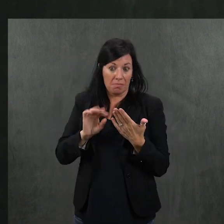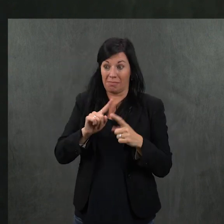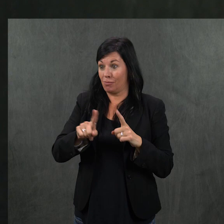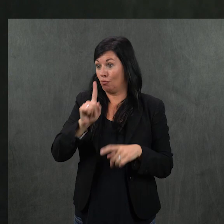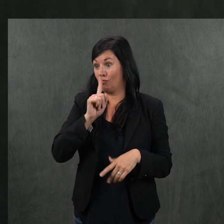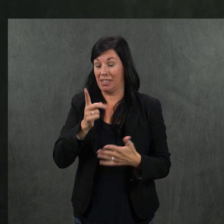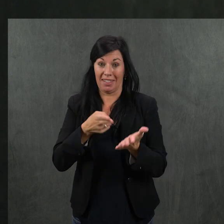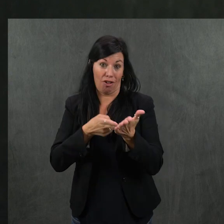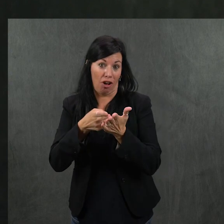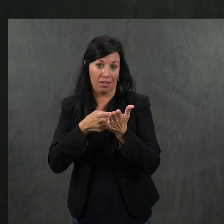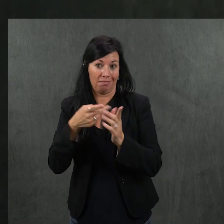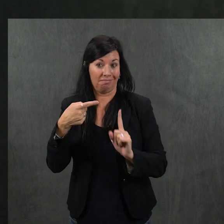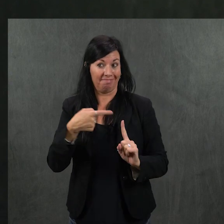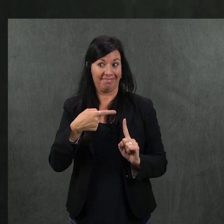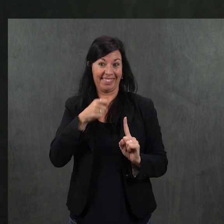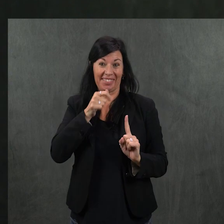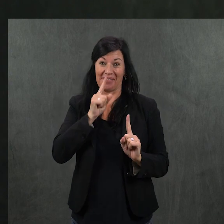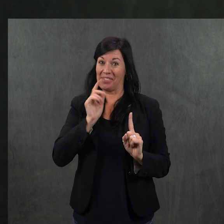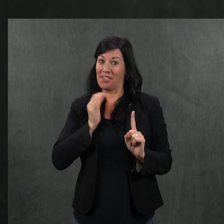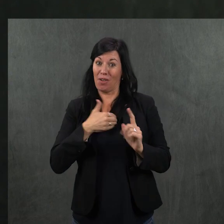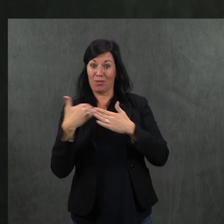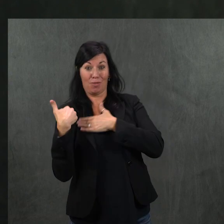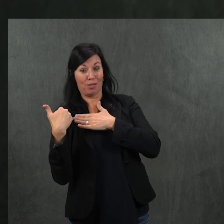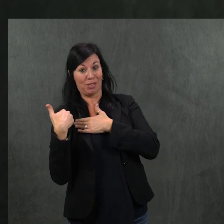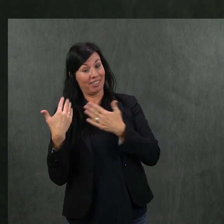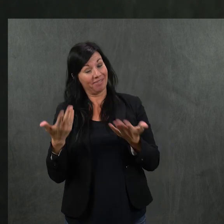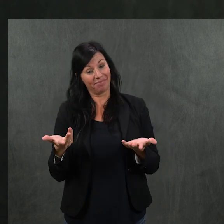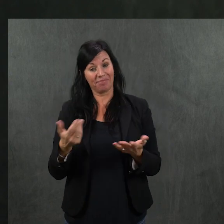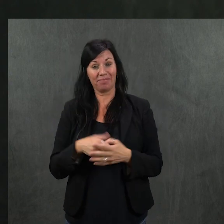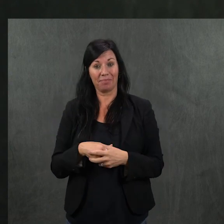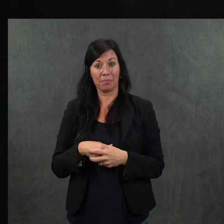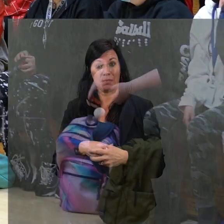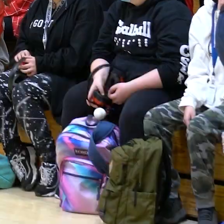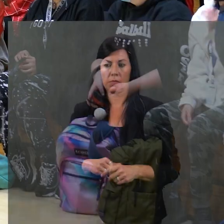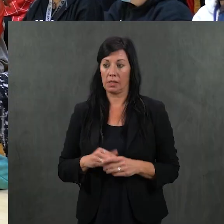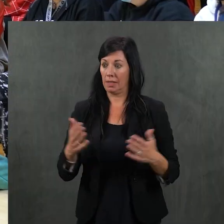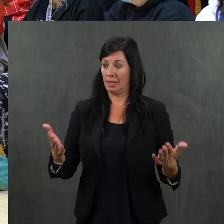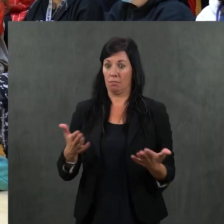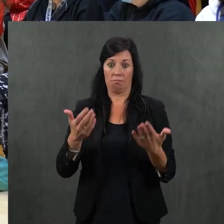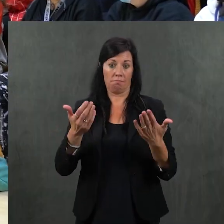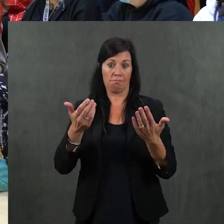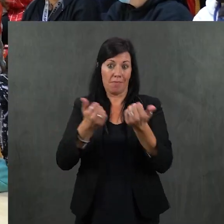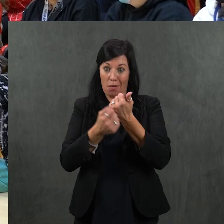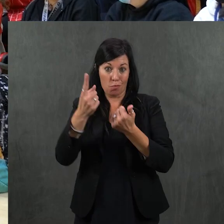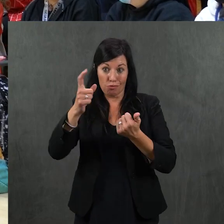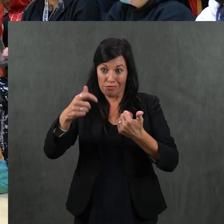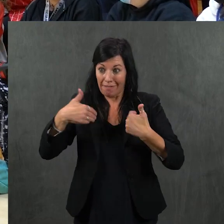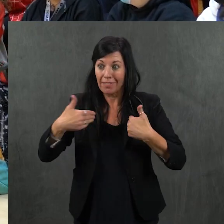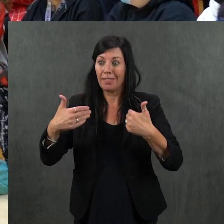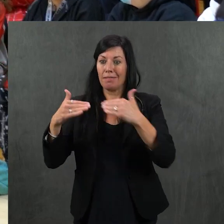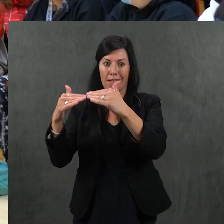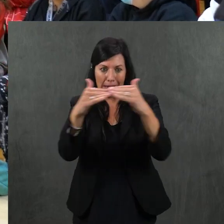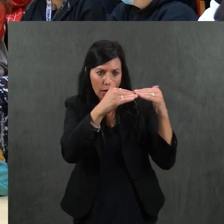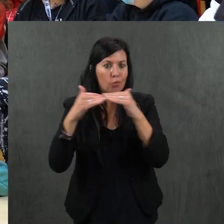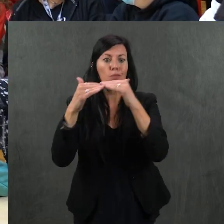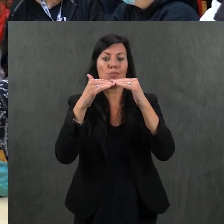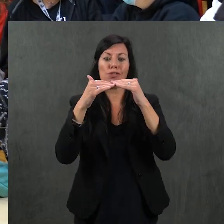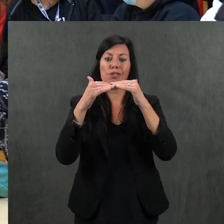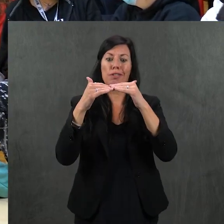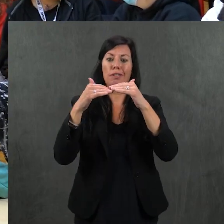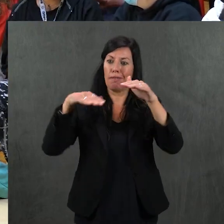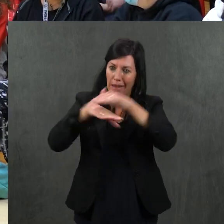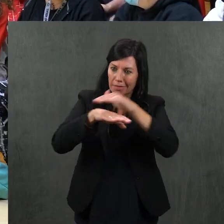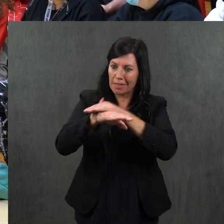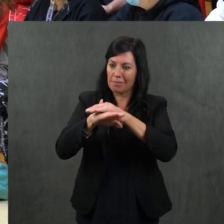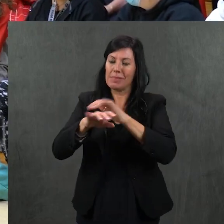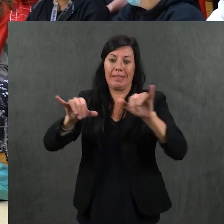that, but really, if I'm honest, that shouldn't be our responsibility. Everyone should have equitable